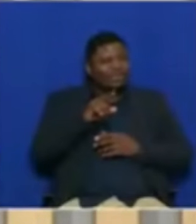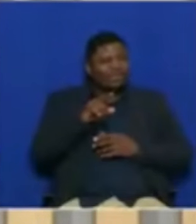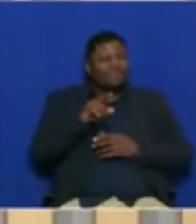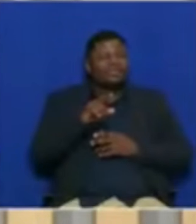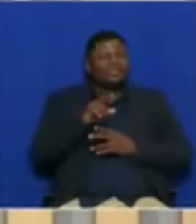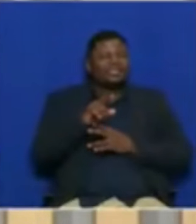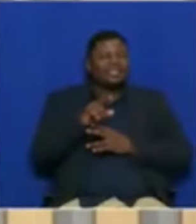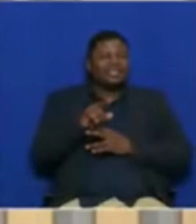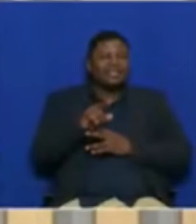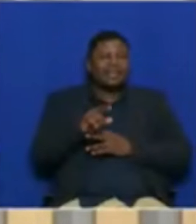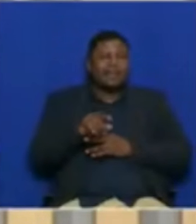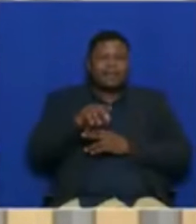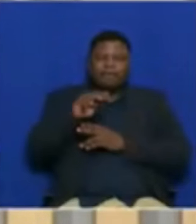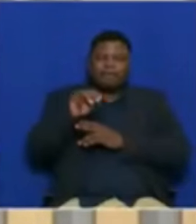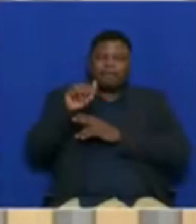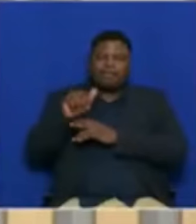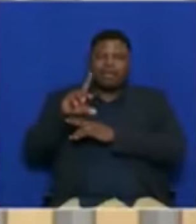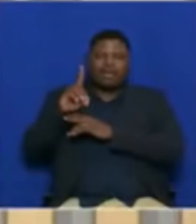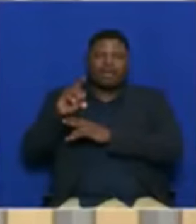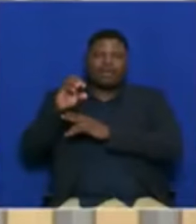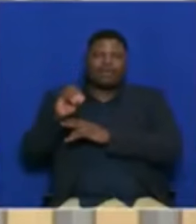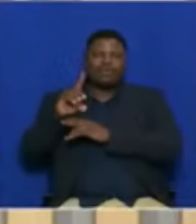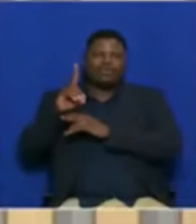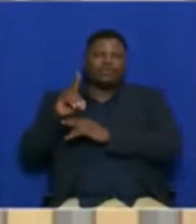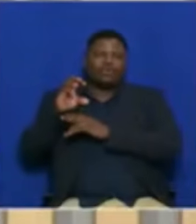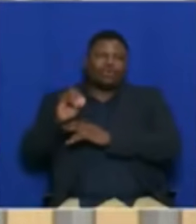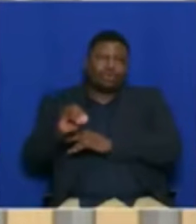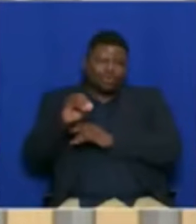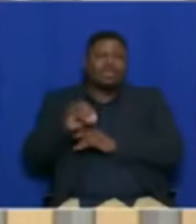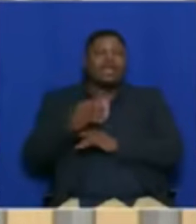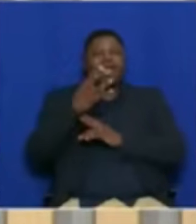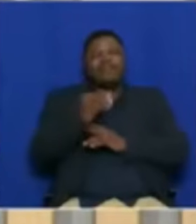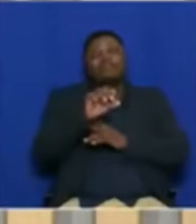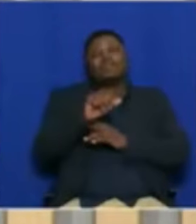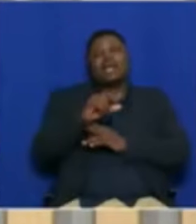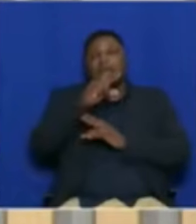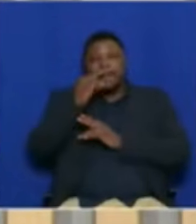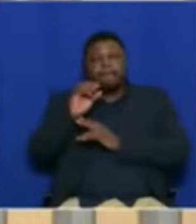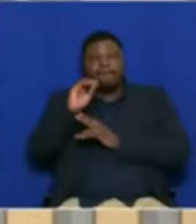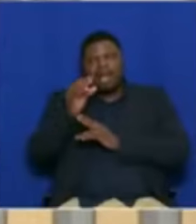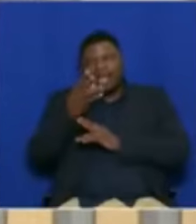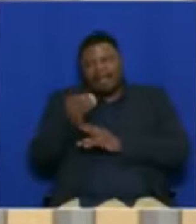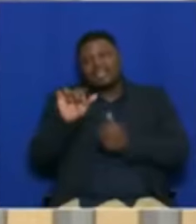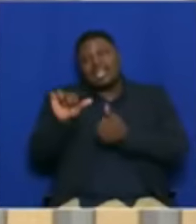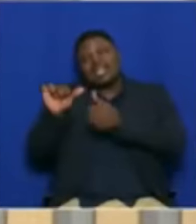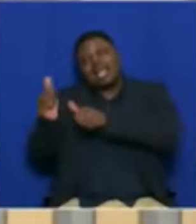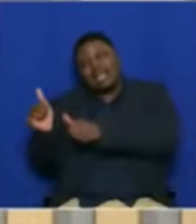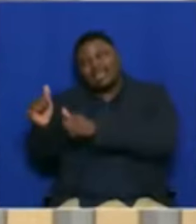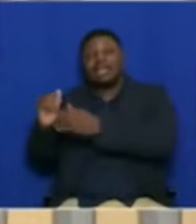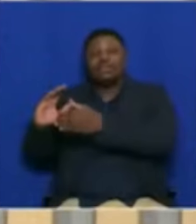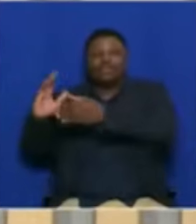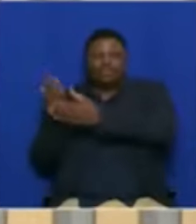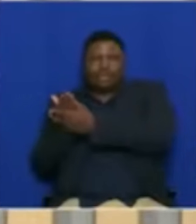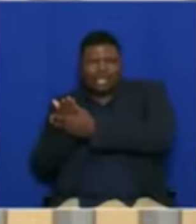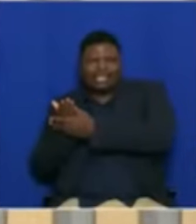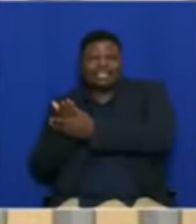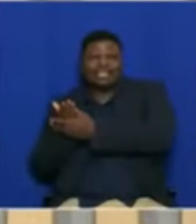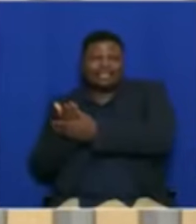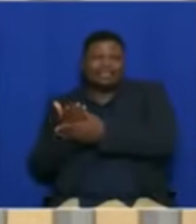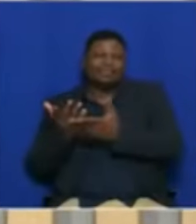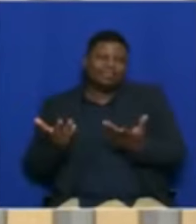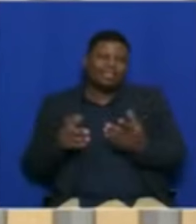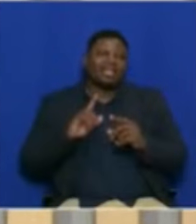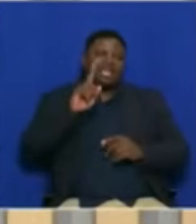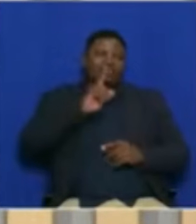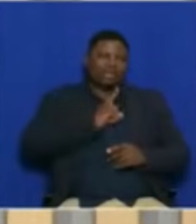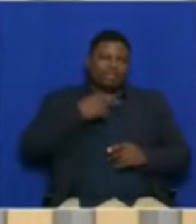my specific one will be a request for Mokwele and Lushaba. Okay. So where